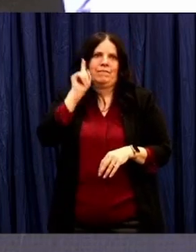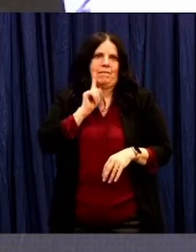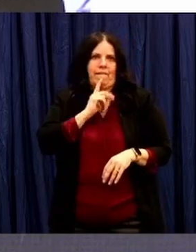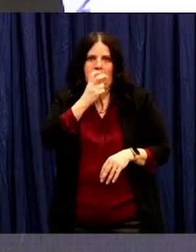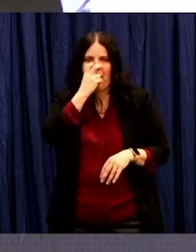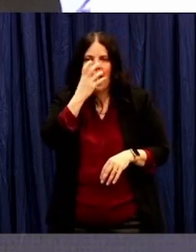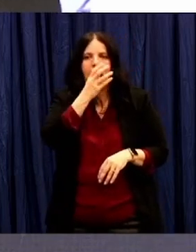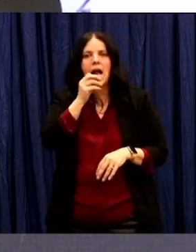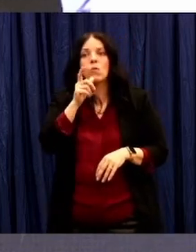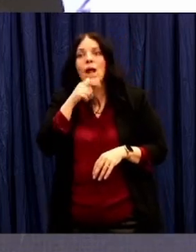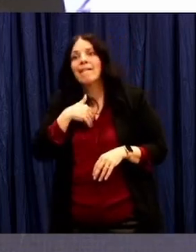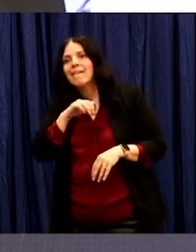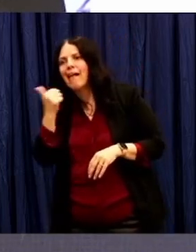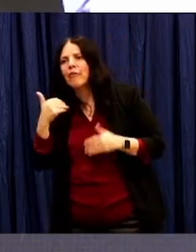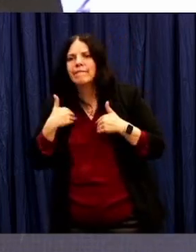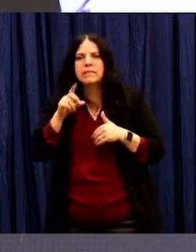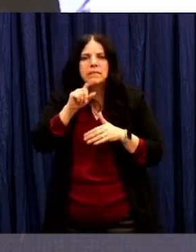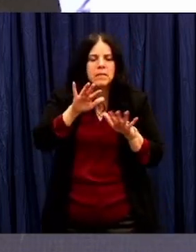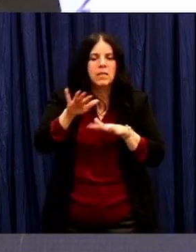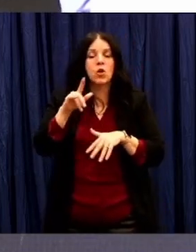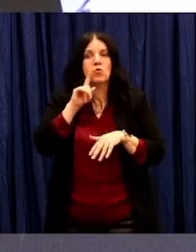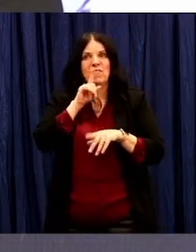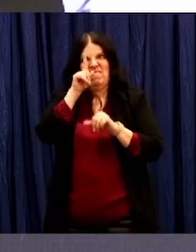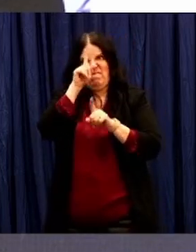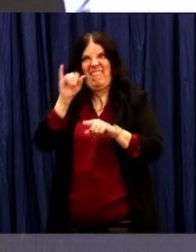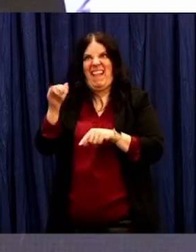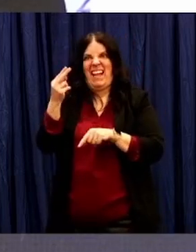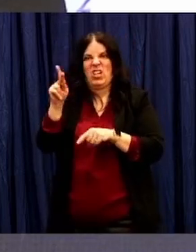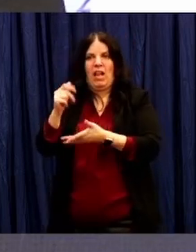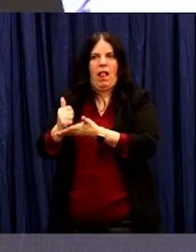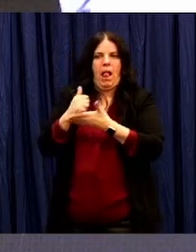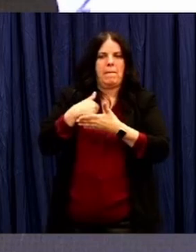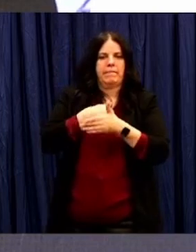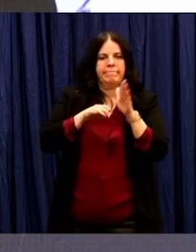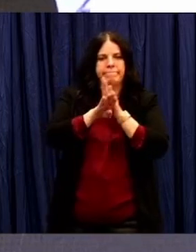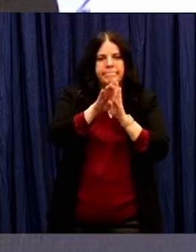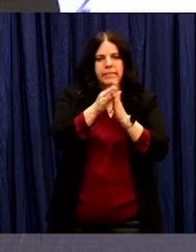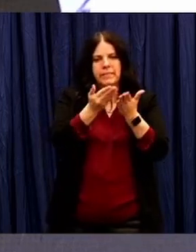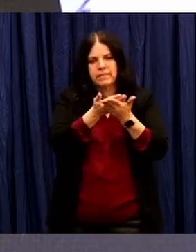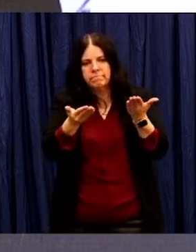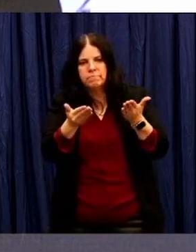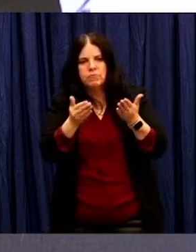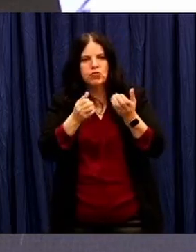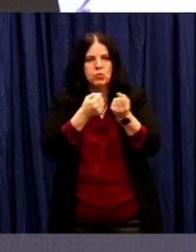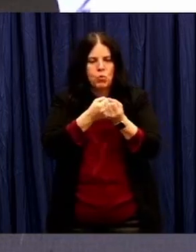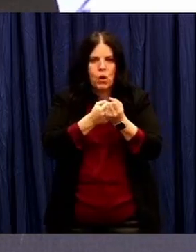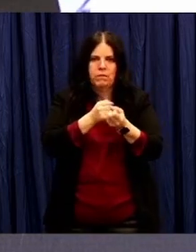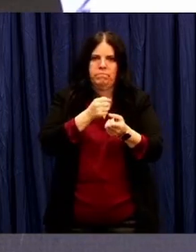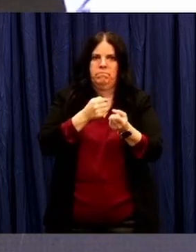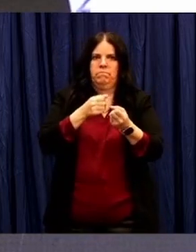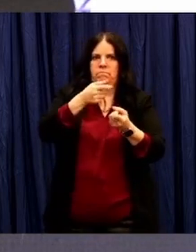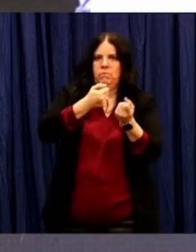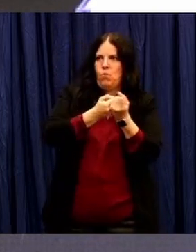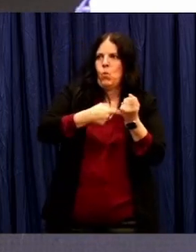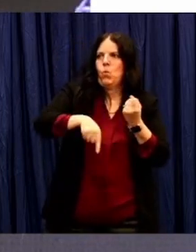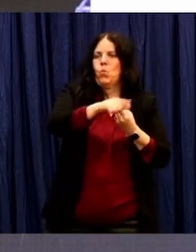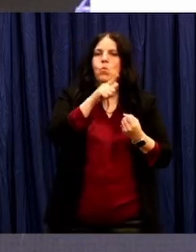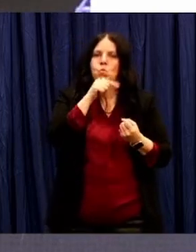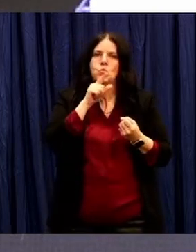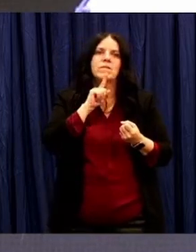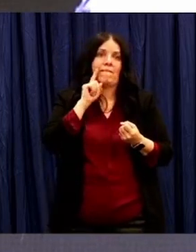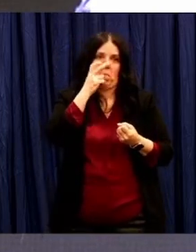multiple impairments, and to be able to develop curriculum and resources and assistive technologies that serve that specialty population.